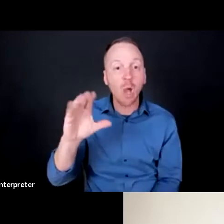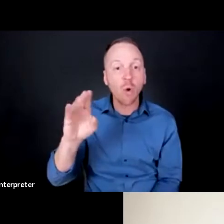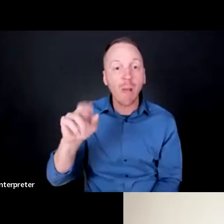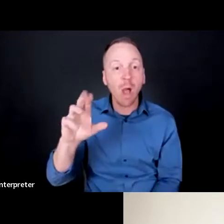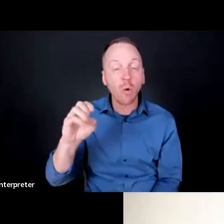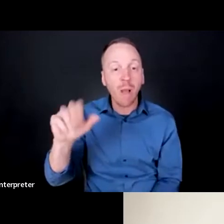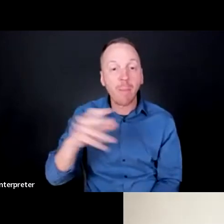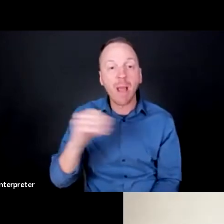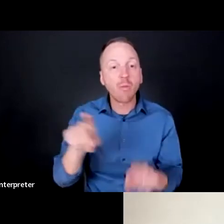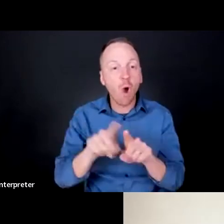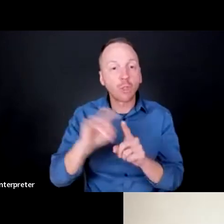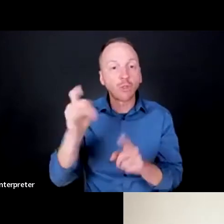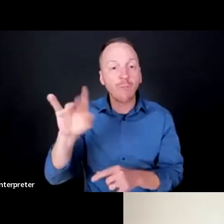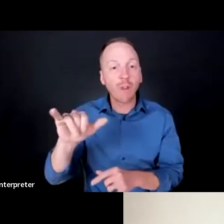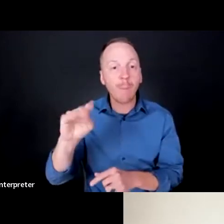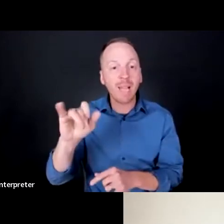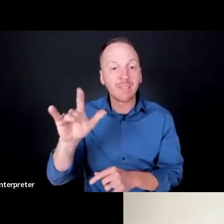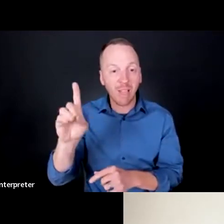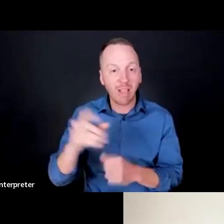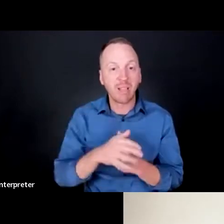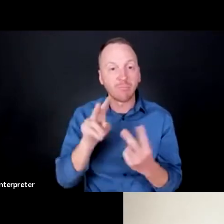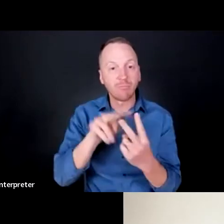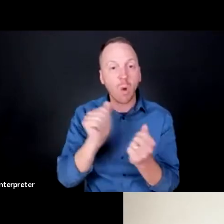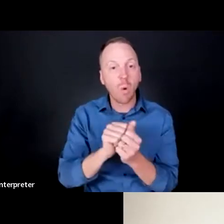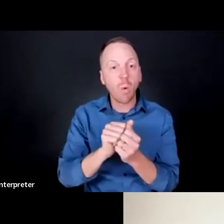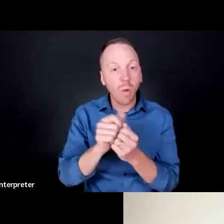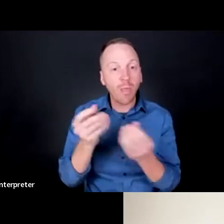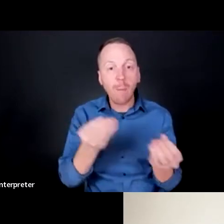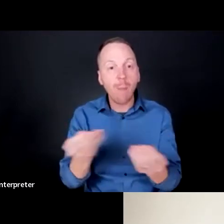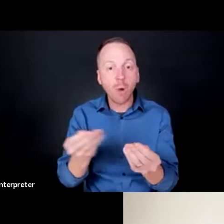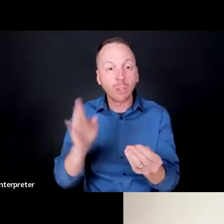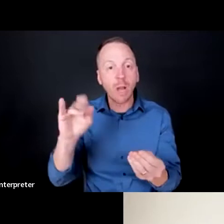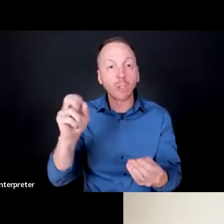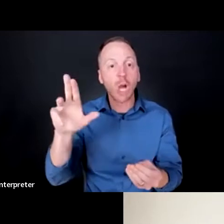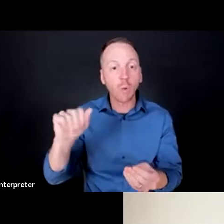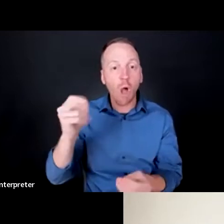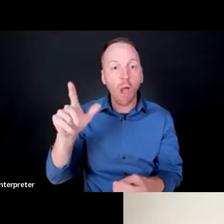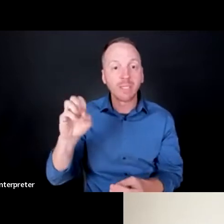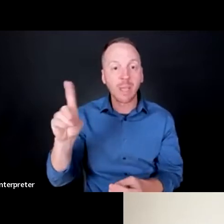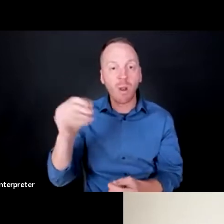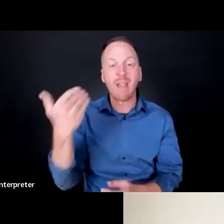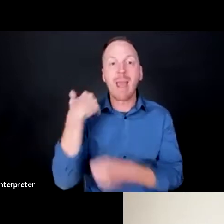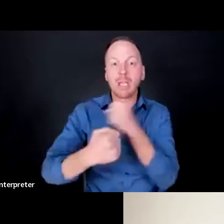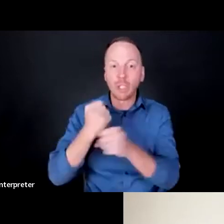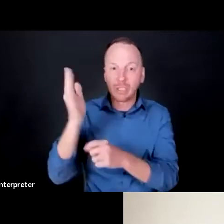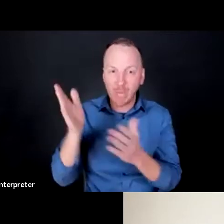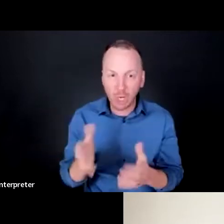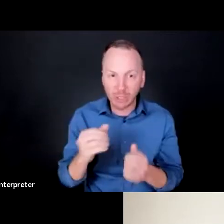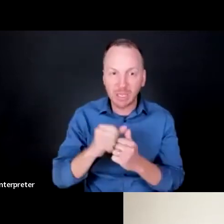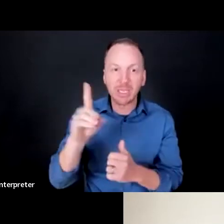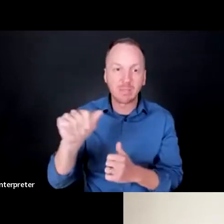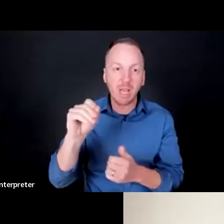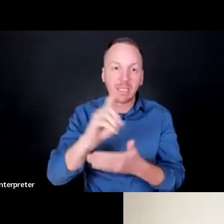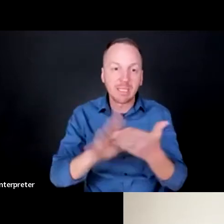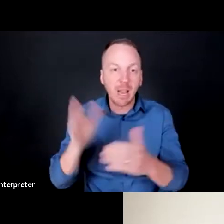Kuba and Jeffrey Mansfield, with moderation by Joshua Halstead, one of last year's speakers in the Disability and